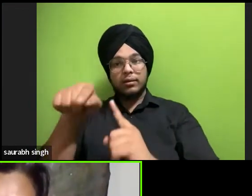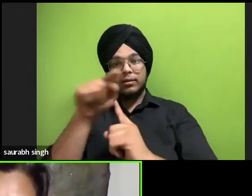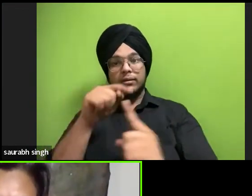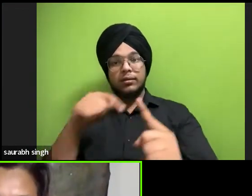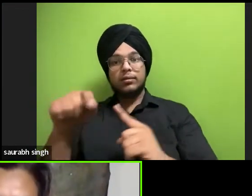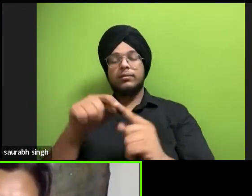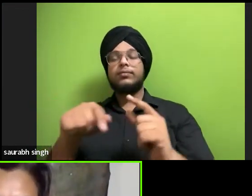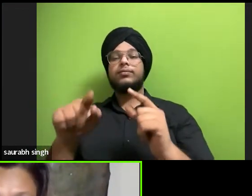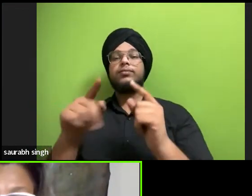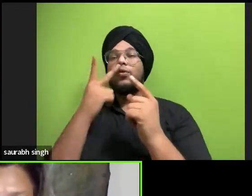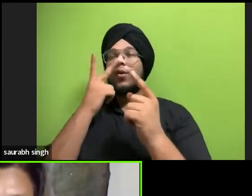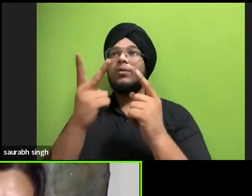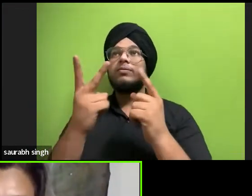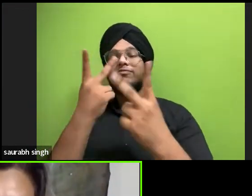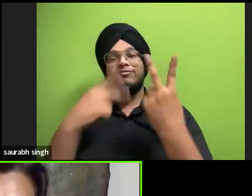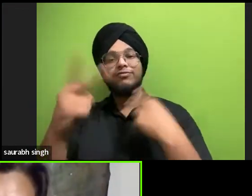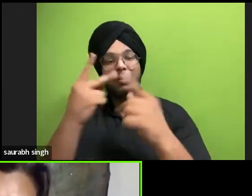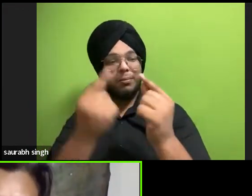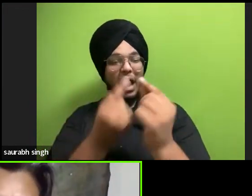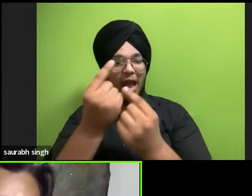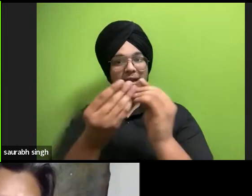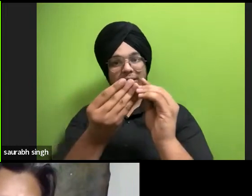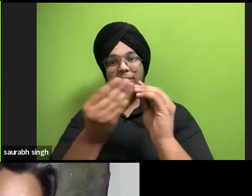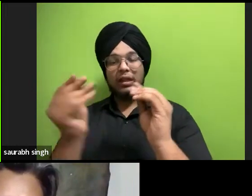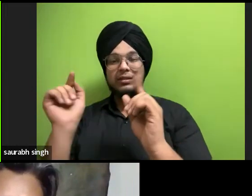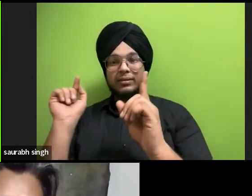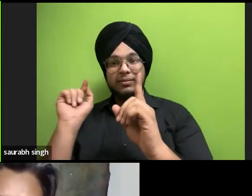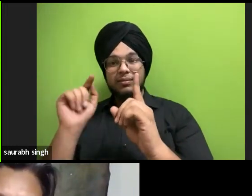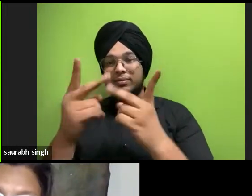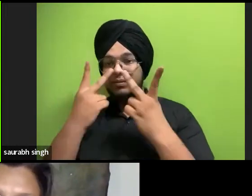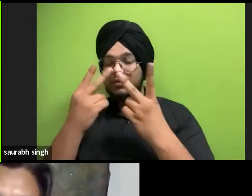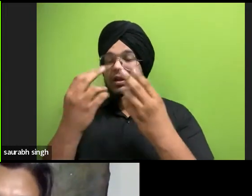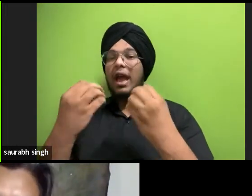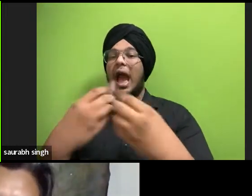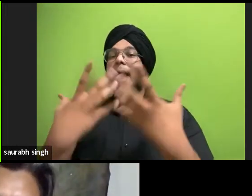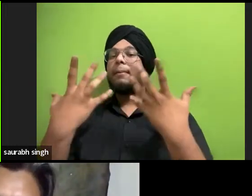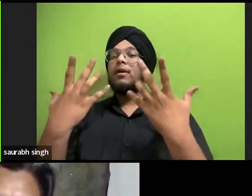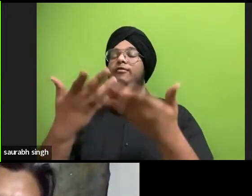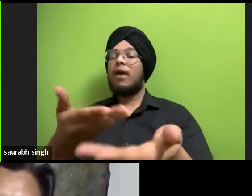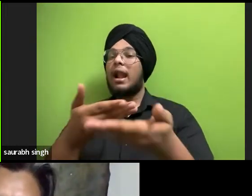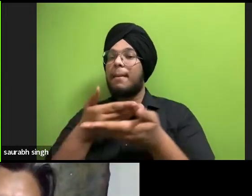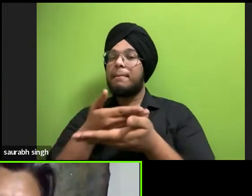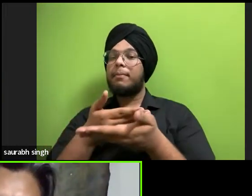spaces of the institution were welcoming